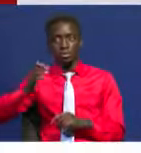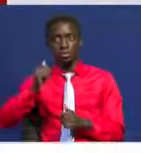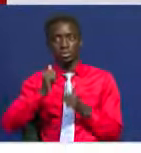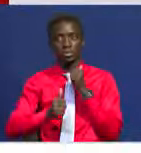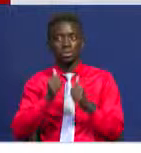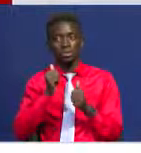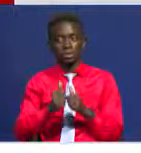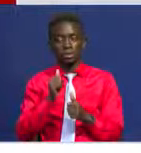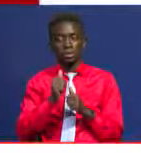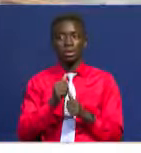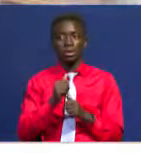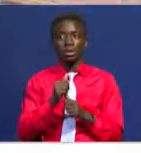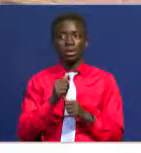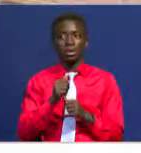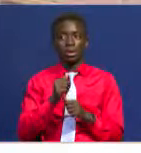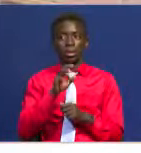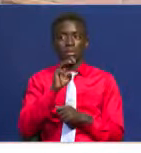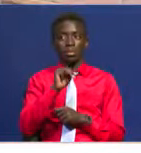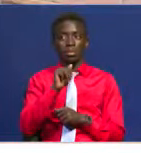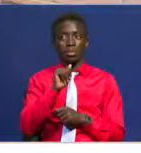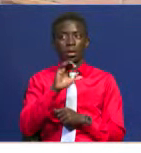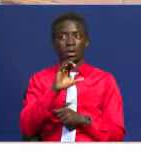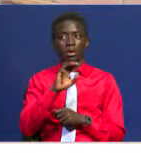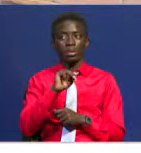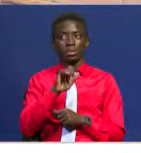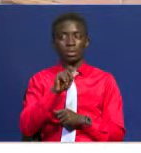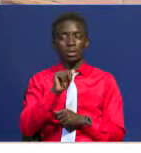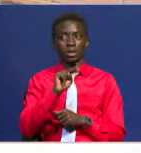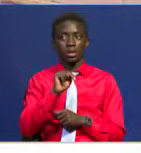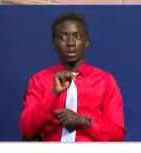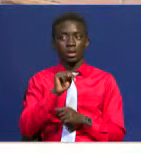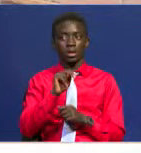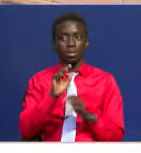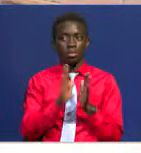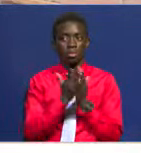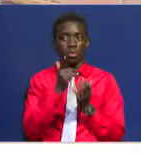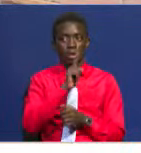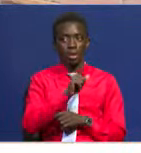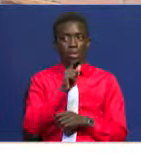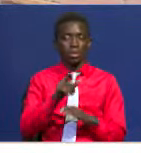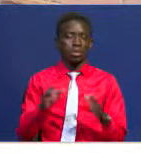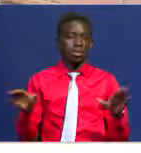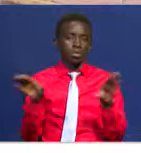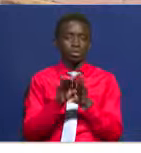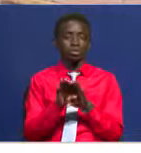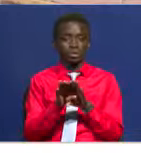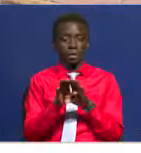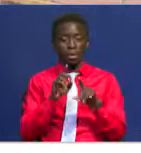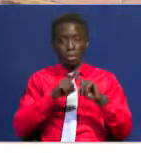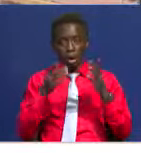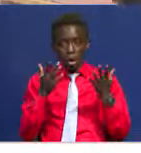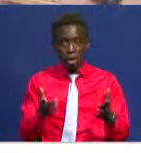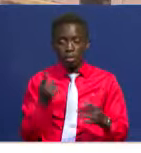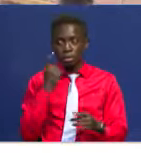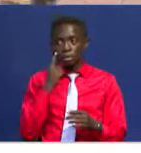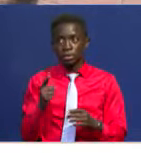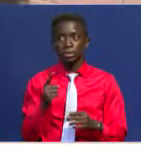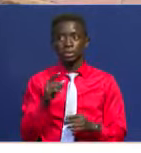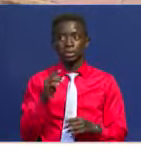towards Macmillan Library is closed. Moving on to the side of City